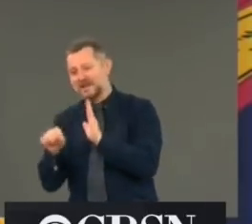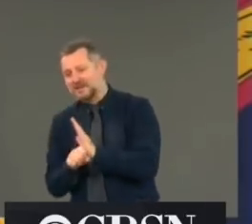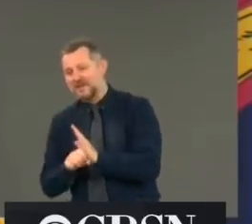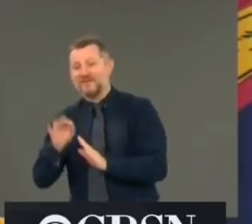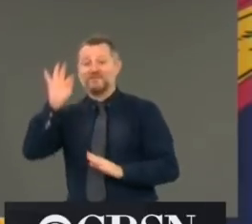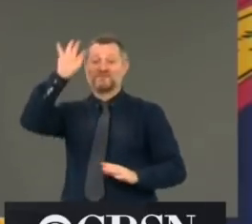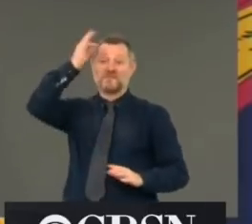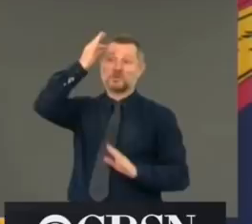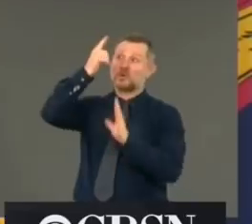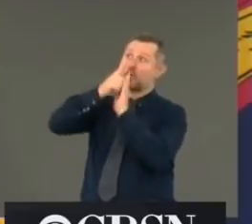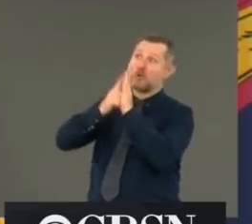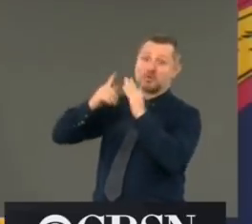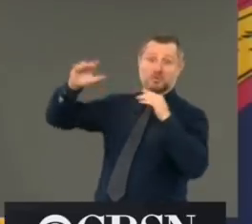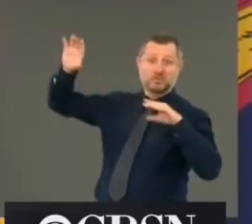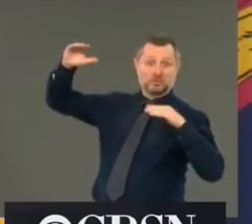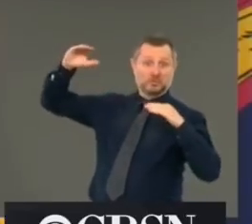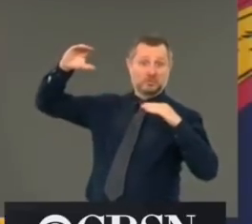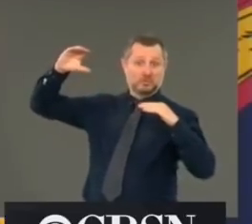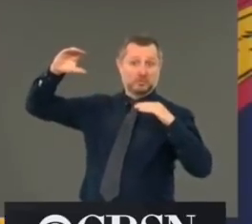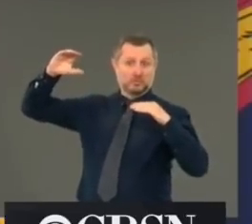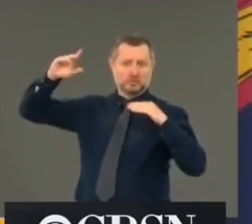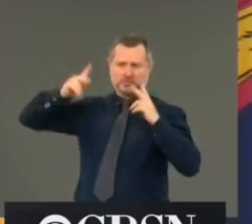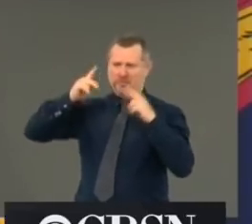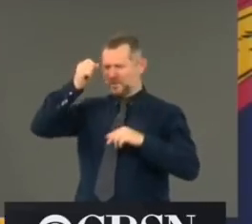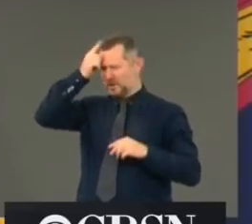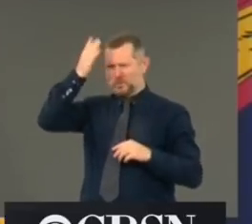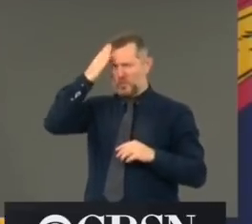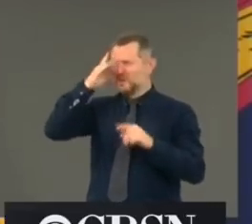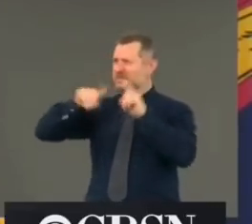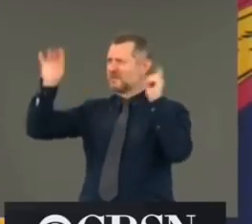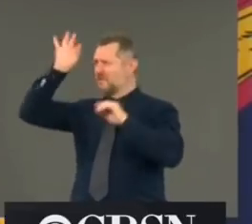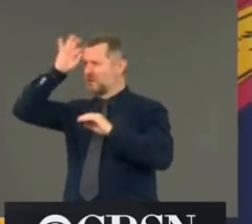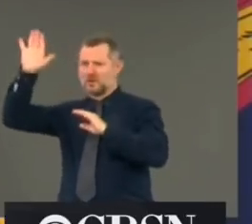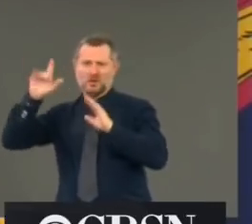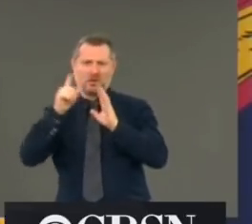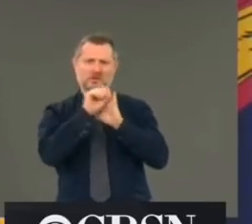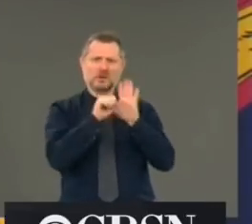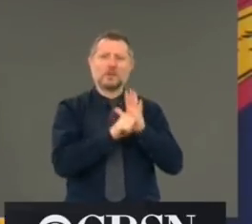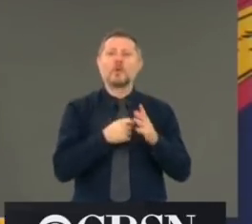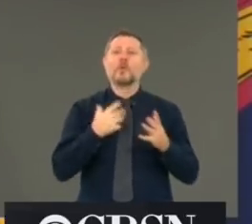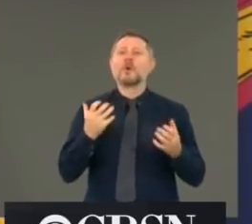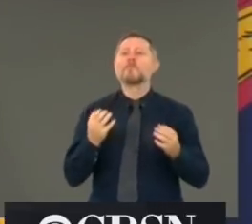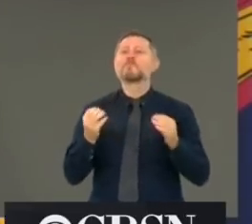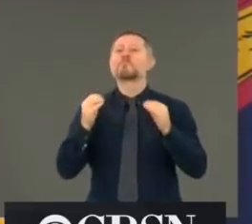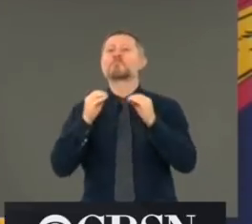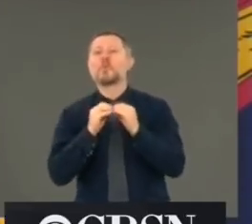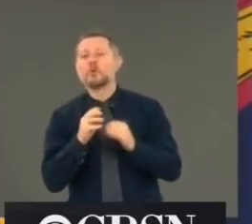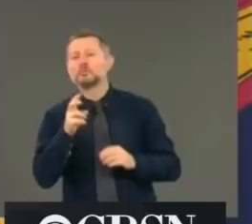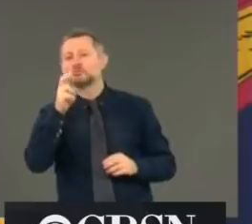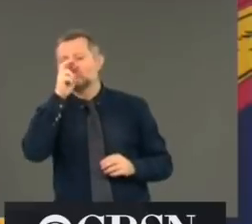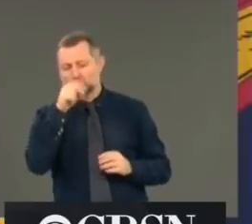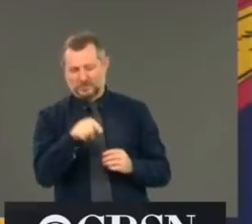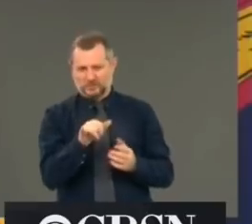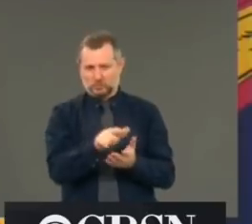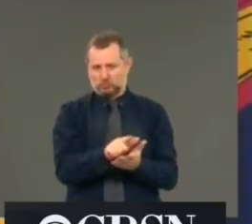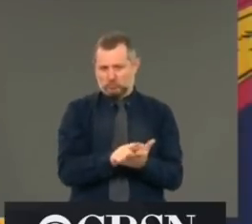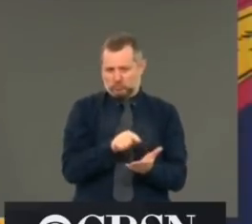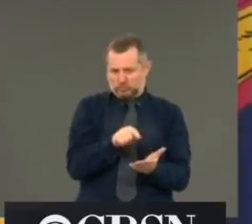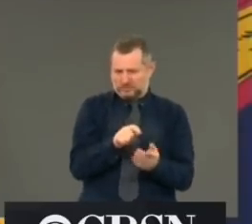are not what people are questioning. People are saying we want additional laws, additional